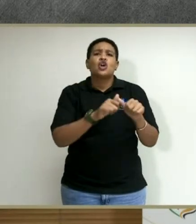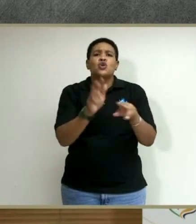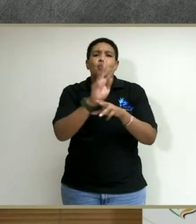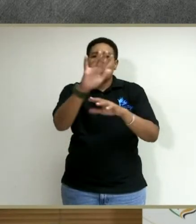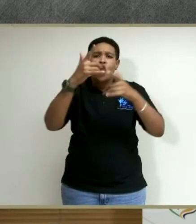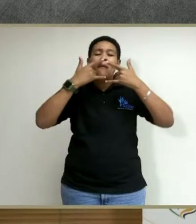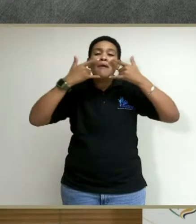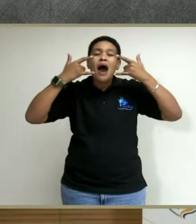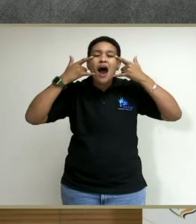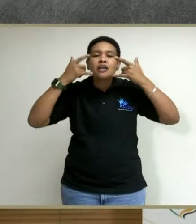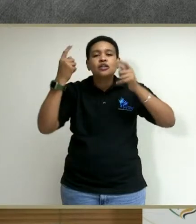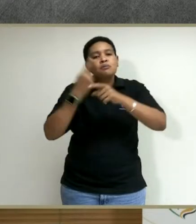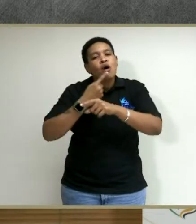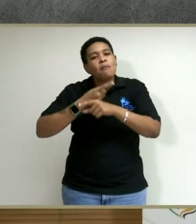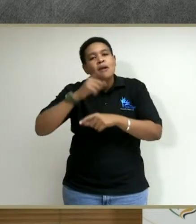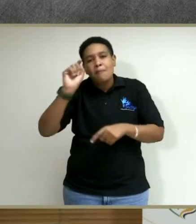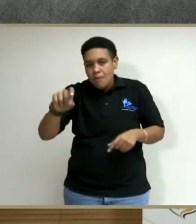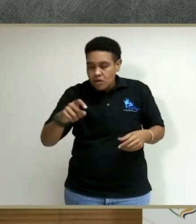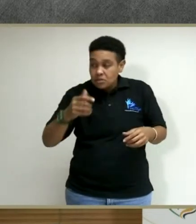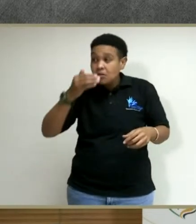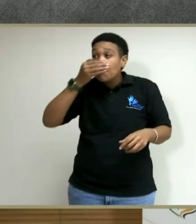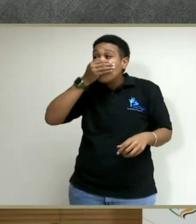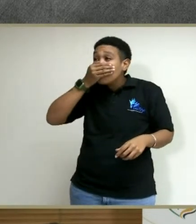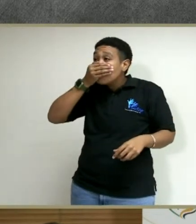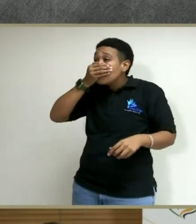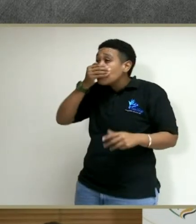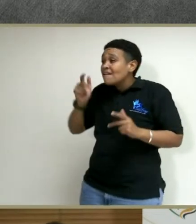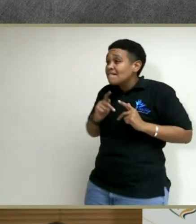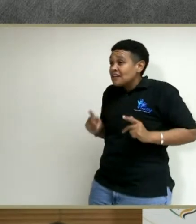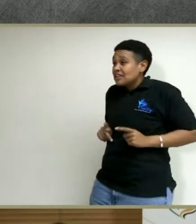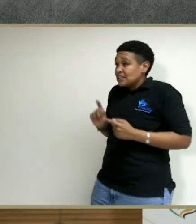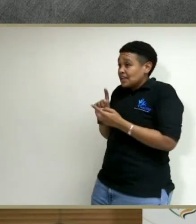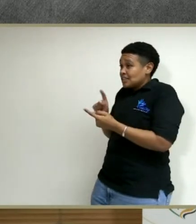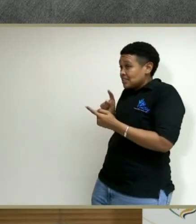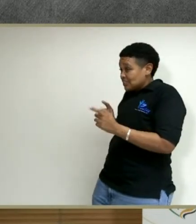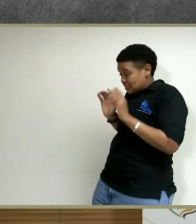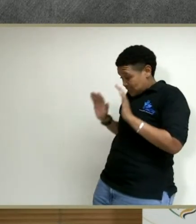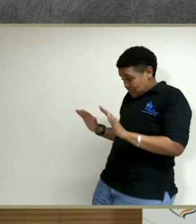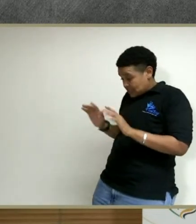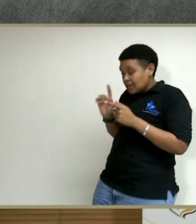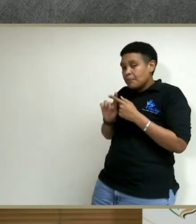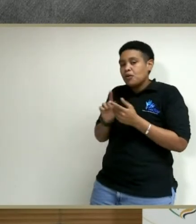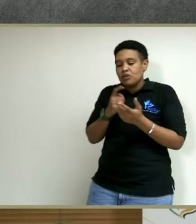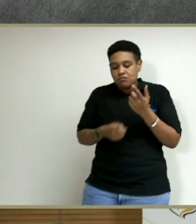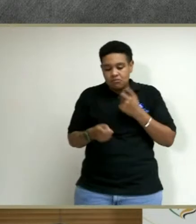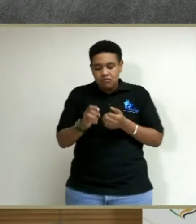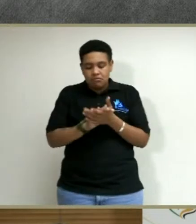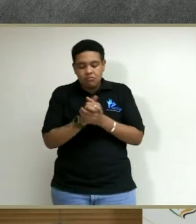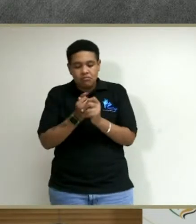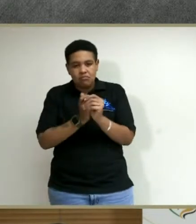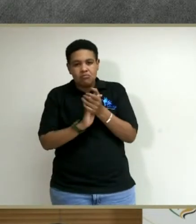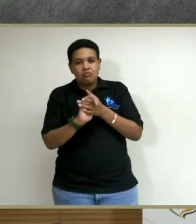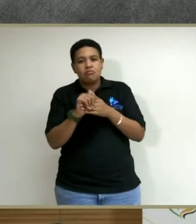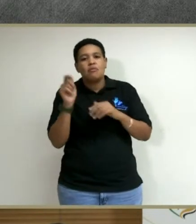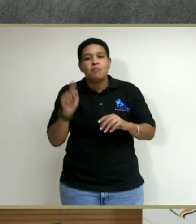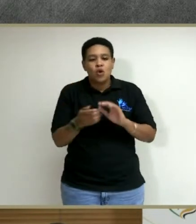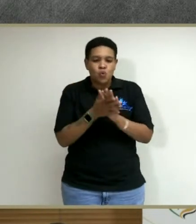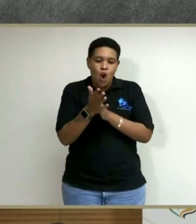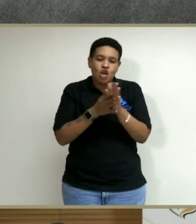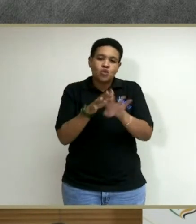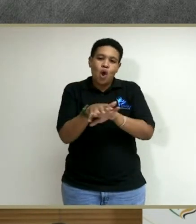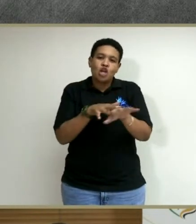mask properly, covering the nose and mouth, physical distance, and of course, hand sanitize and hand wash. Next slide,